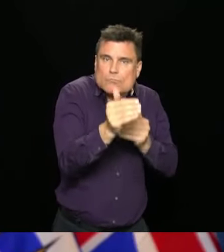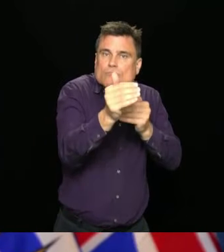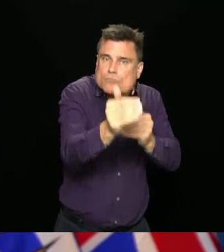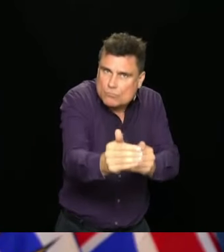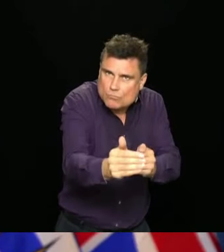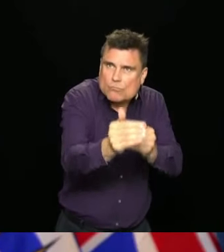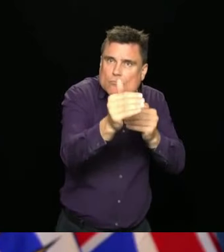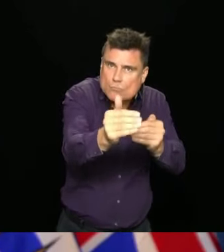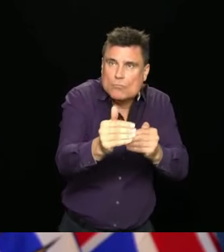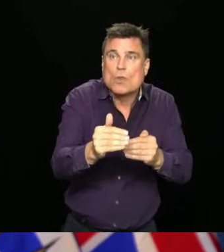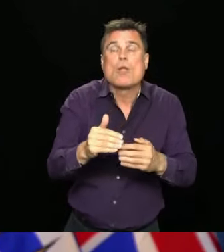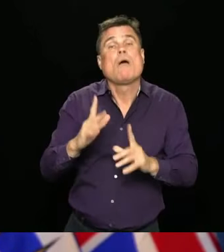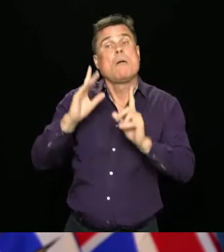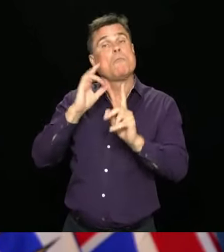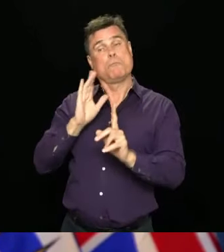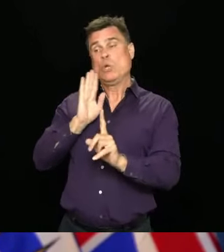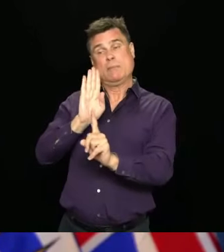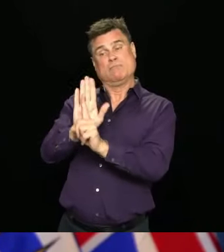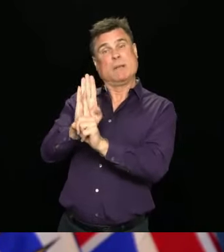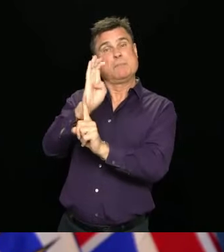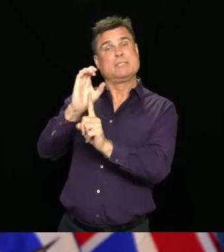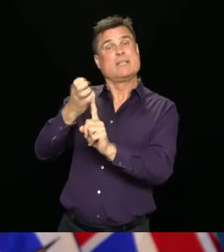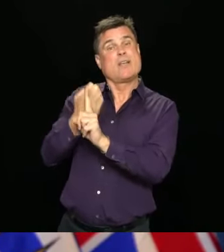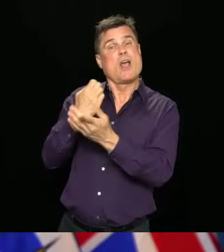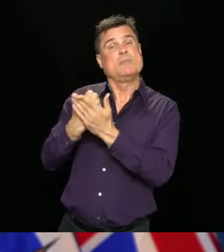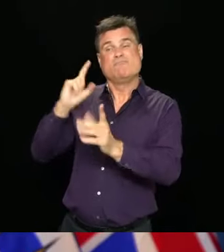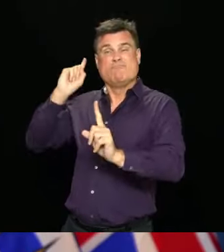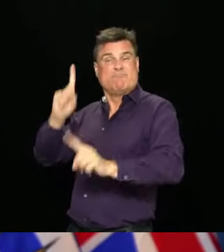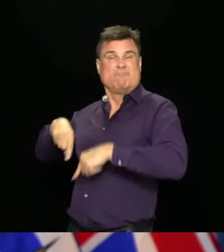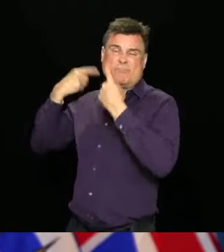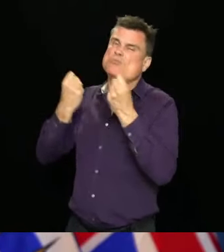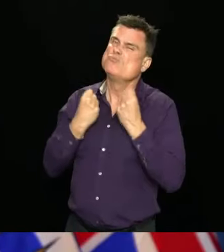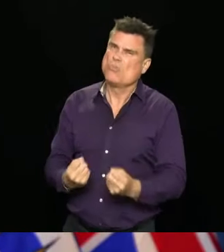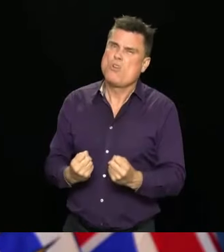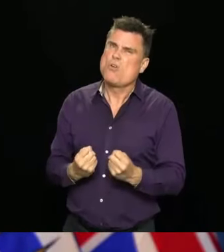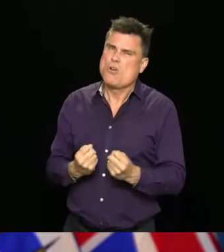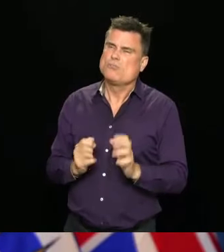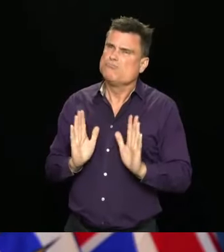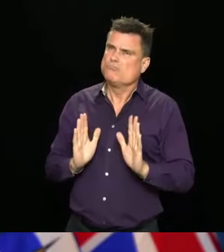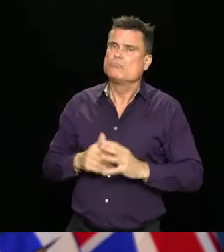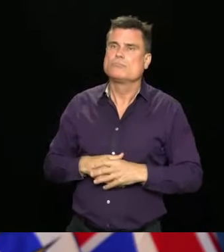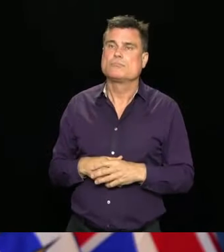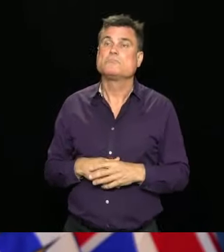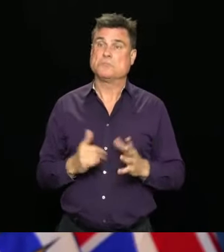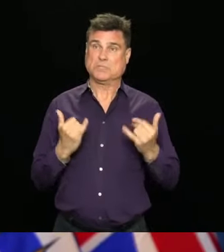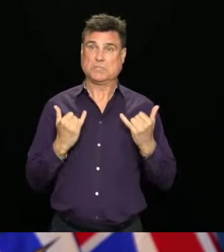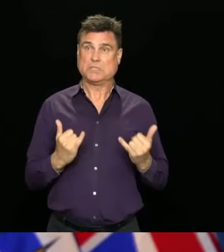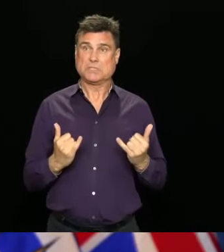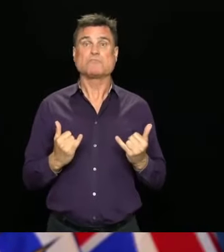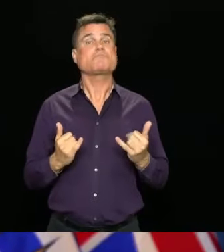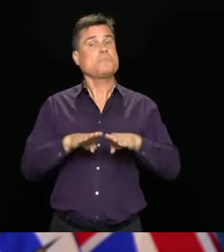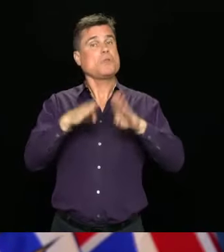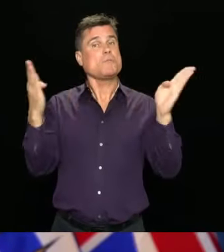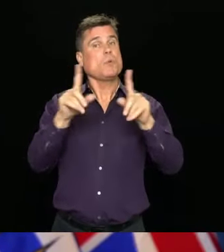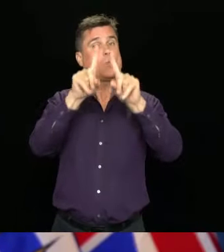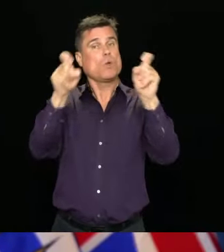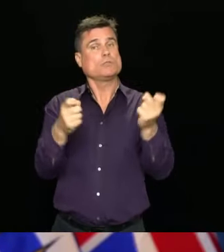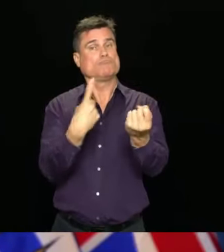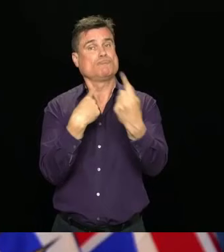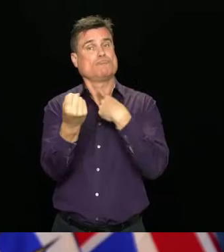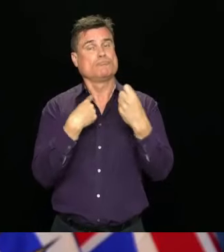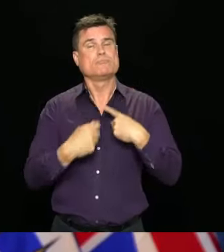in the months ahead. Thank you so much, and I look forward to your questions. Thank you. As a reminder to everybody on the line, please press star